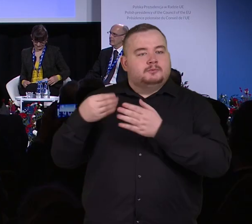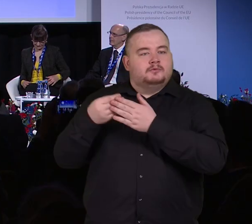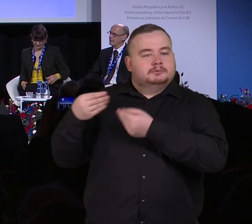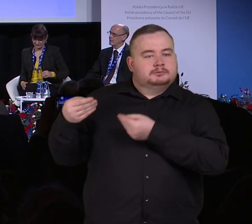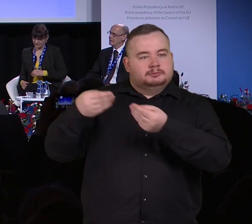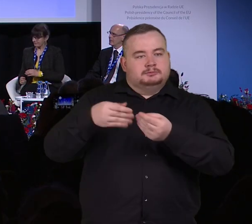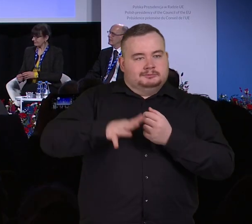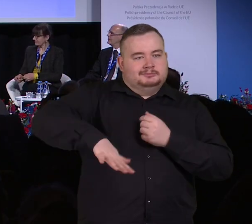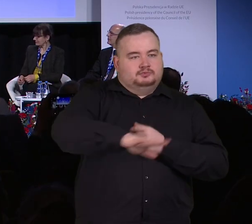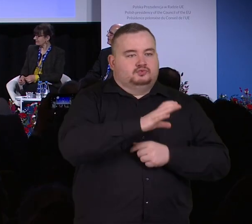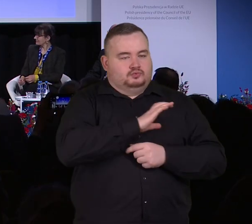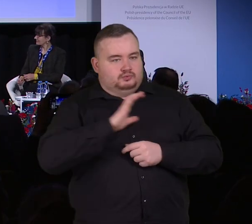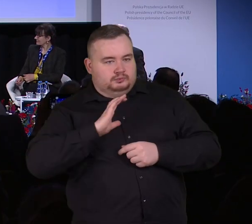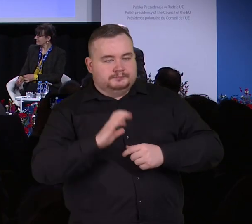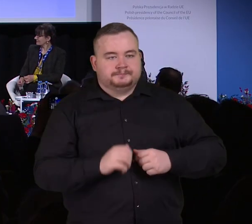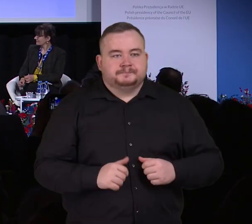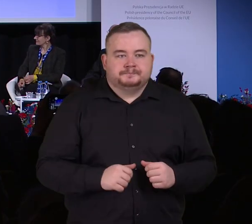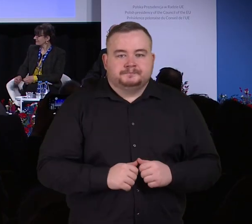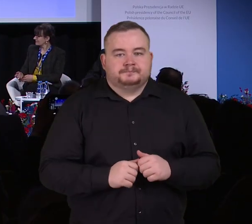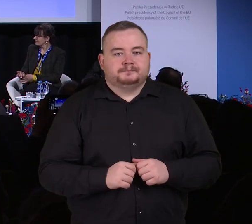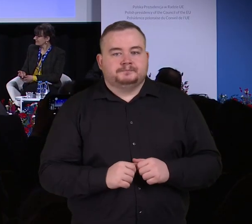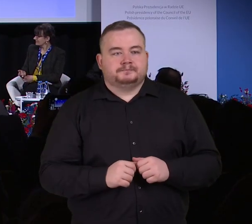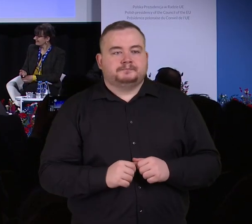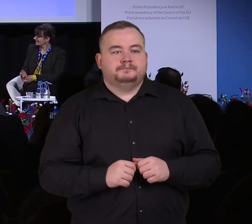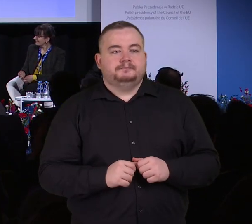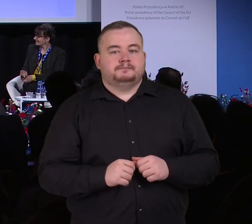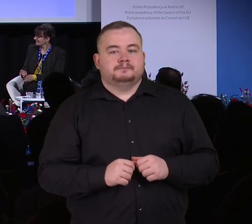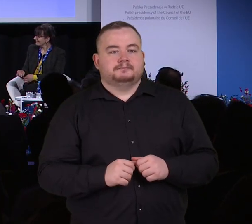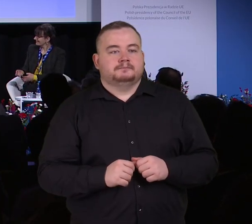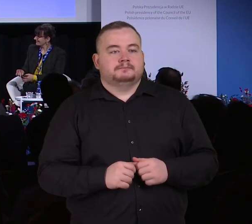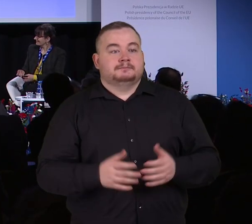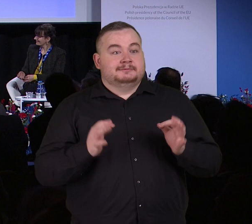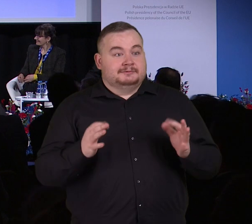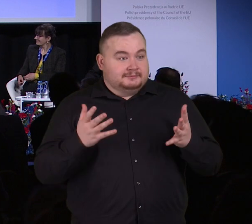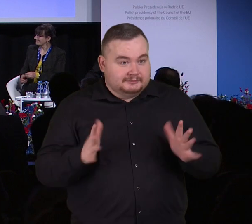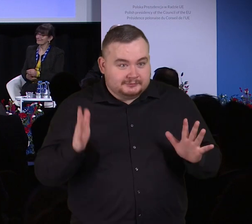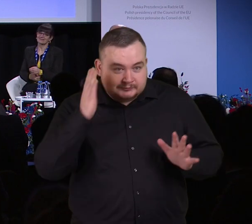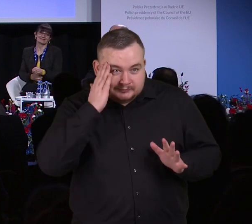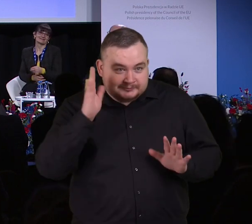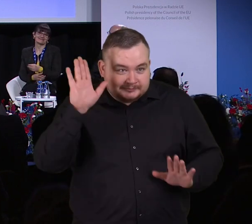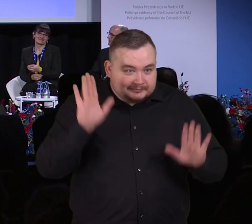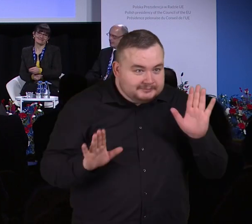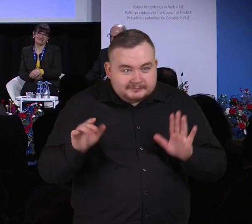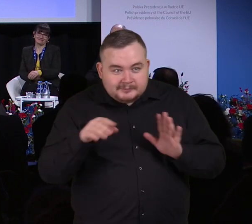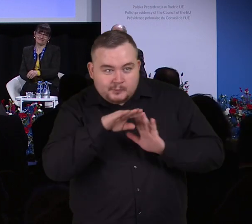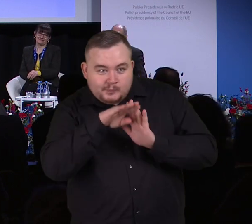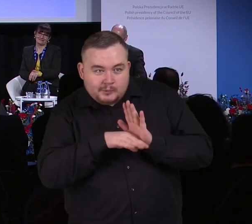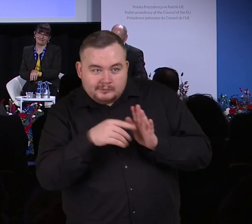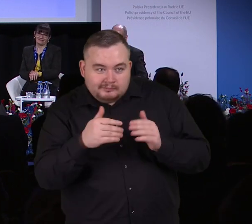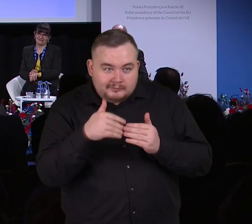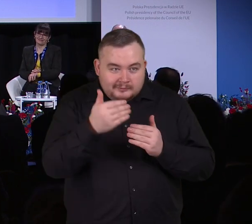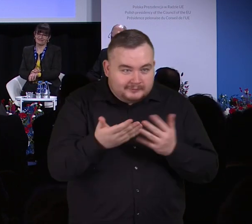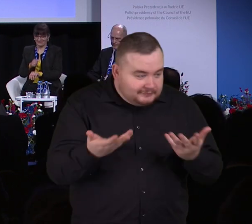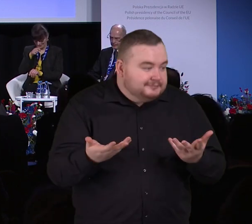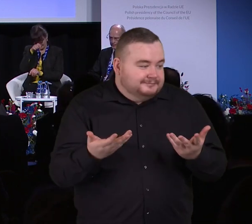So now you can guess who voted for a supra-regional program in the survey. Okay, so let me